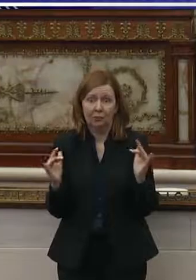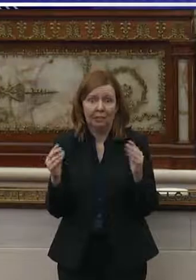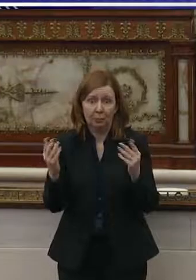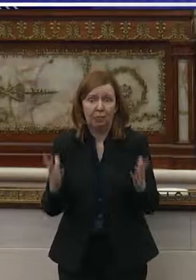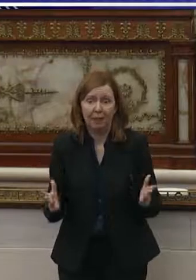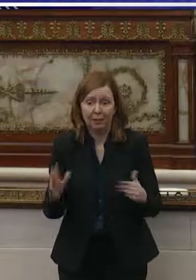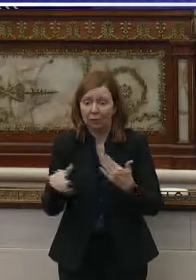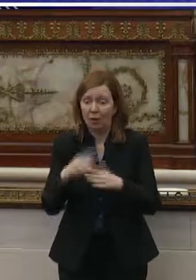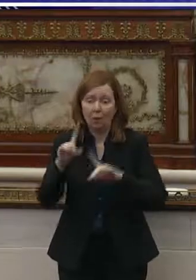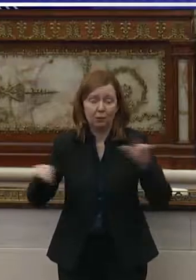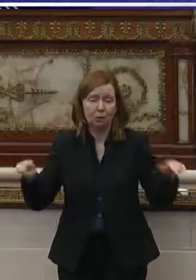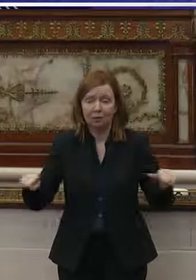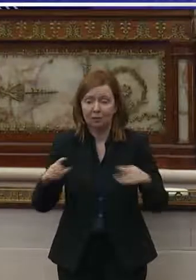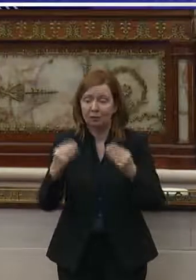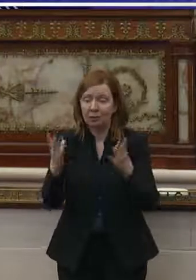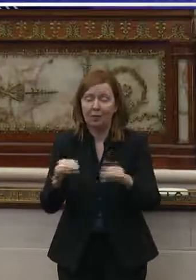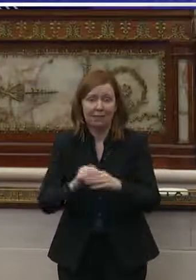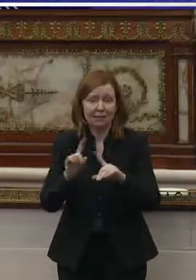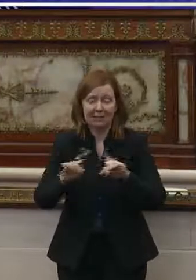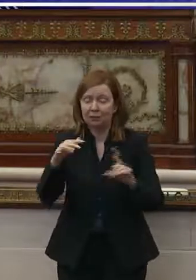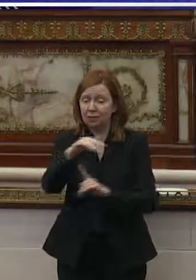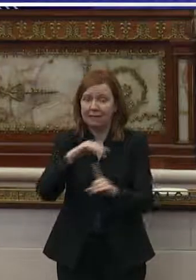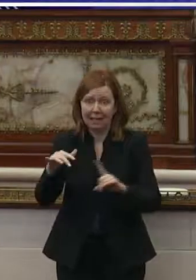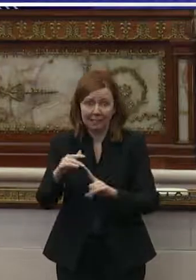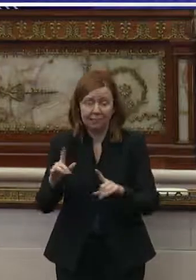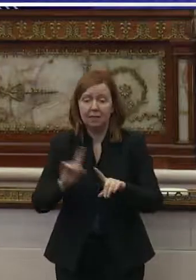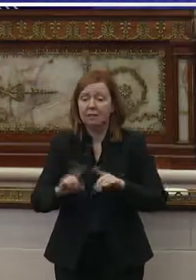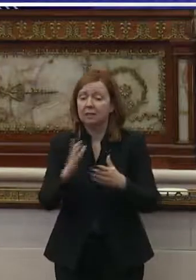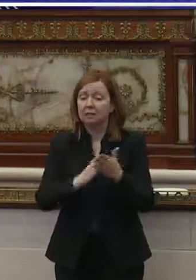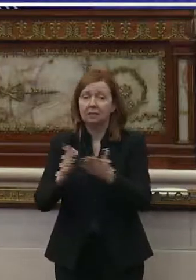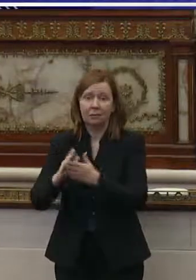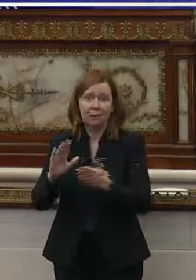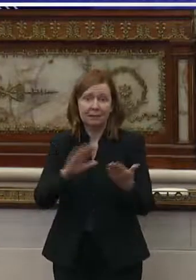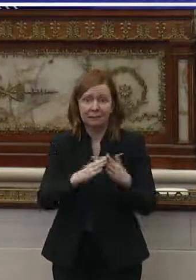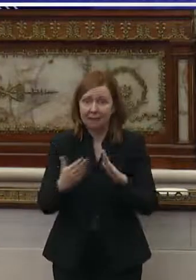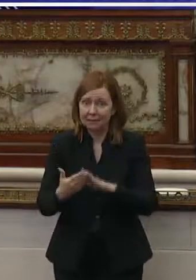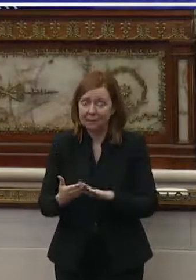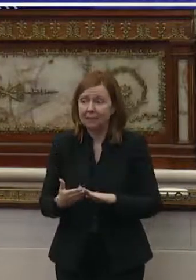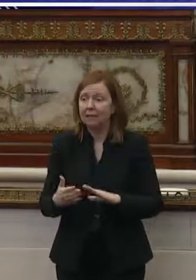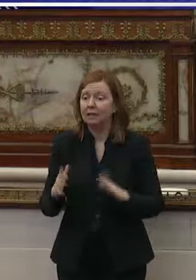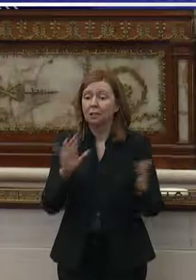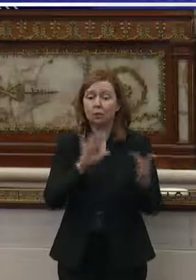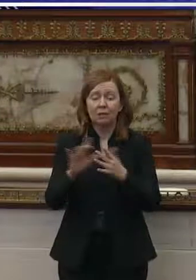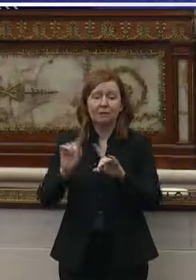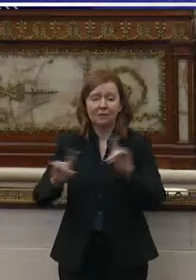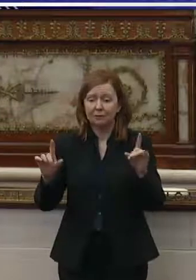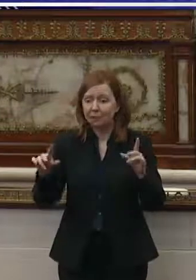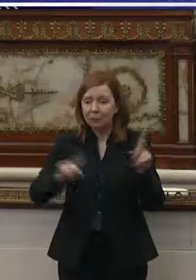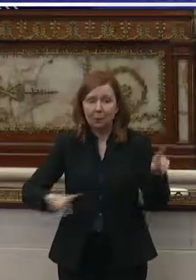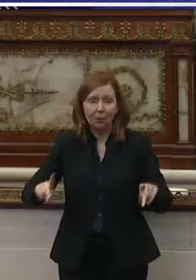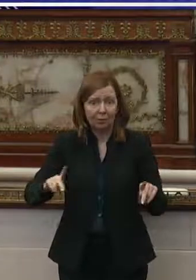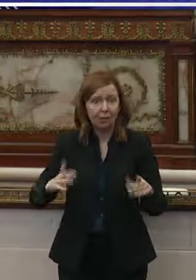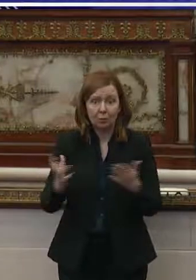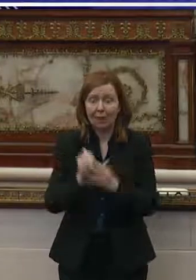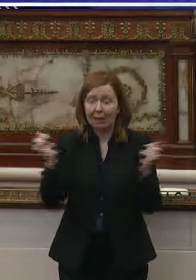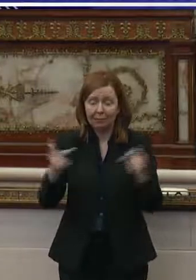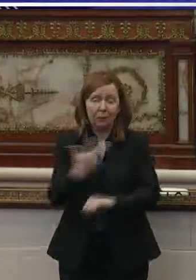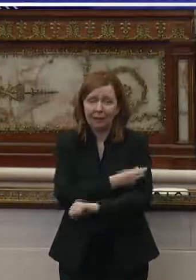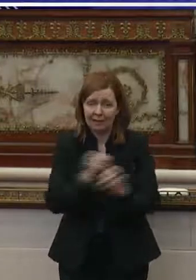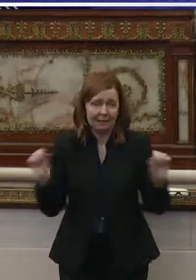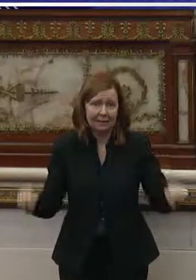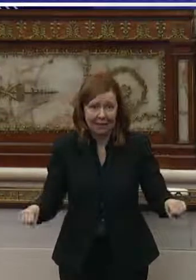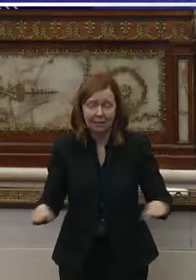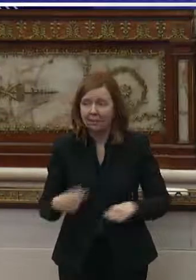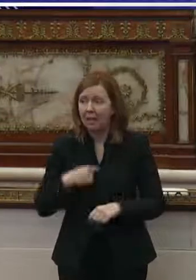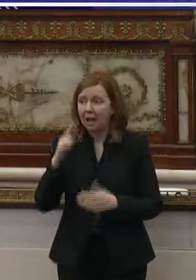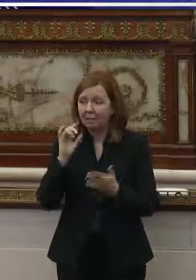all sorts of providers in different settings, different parts of the city, reaching different demographics to get everybody vaccinated.